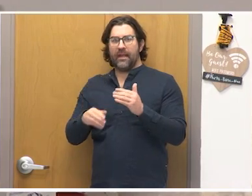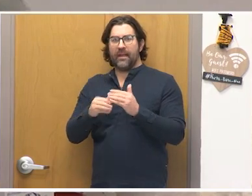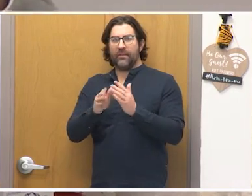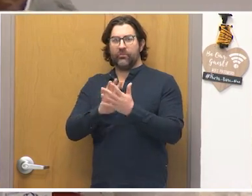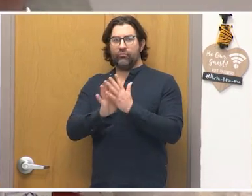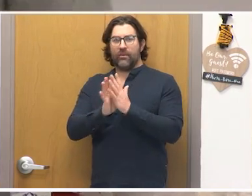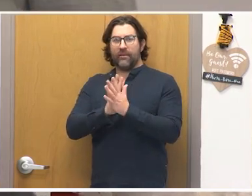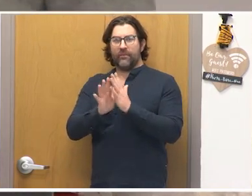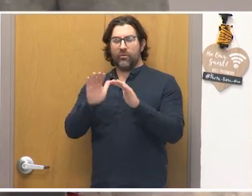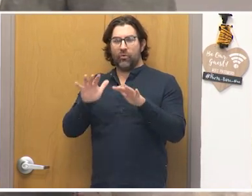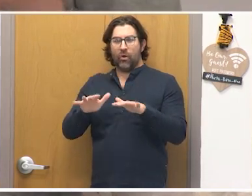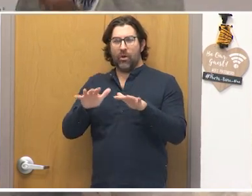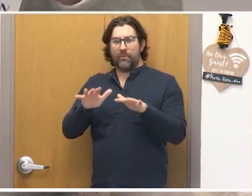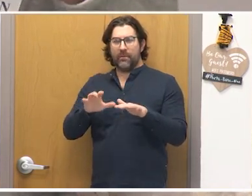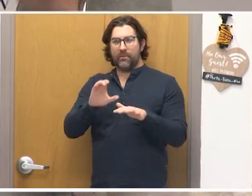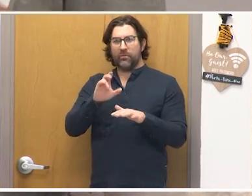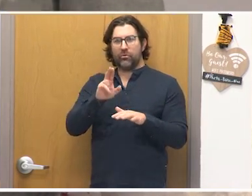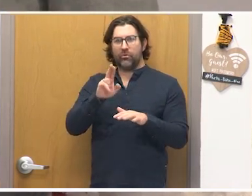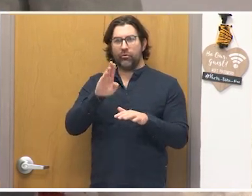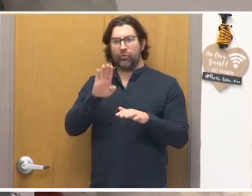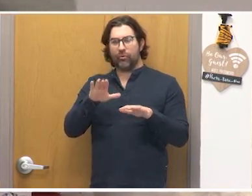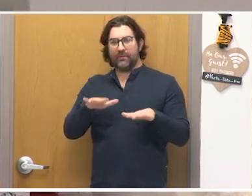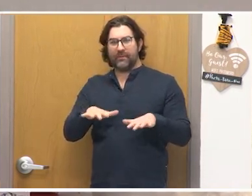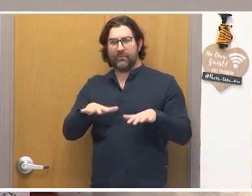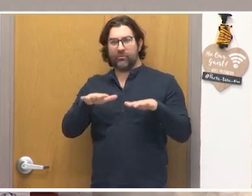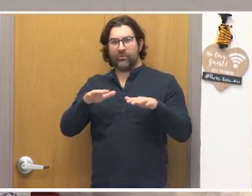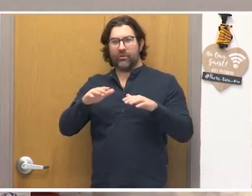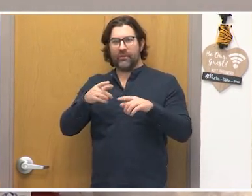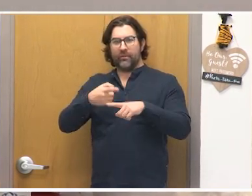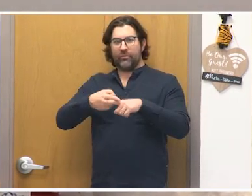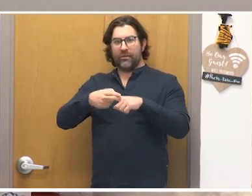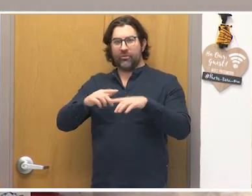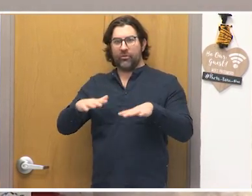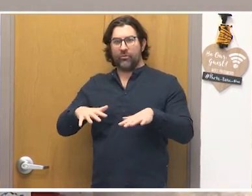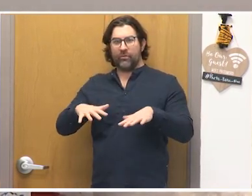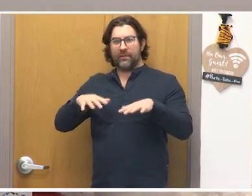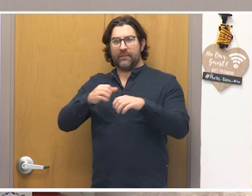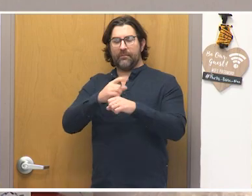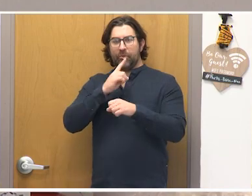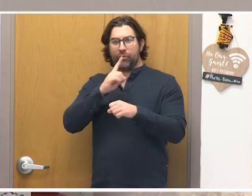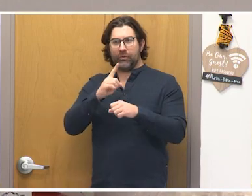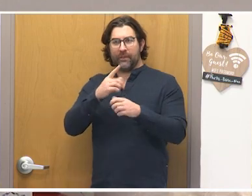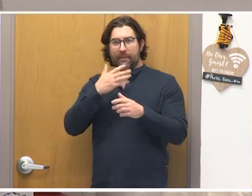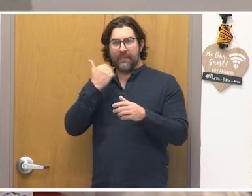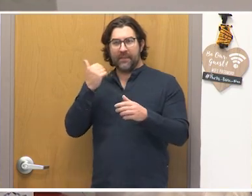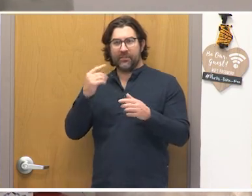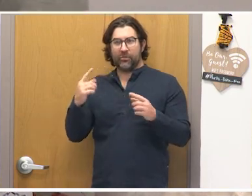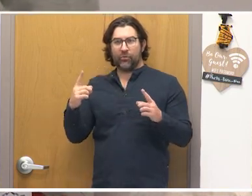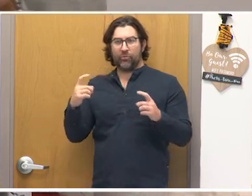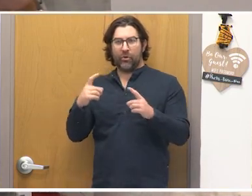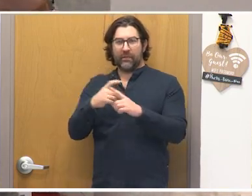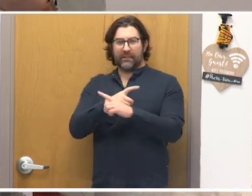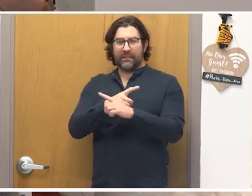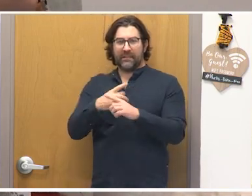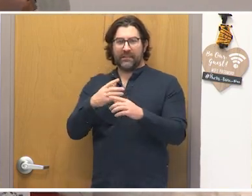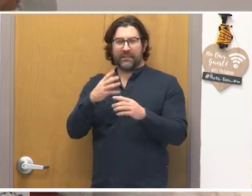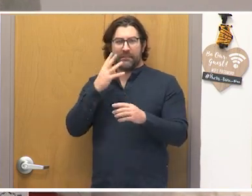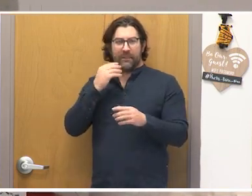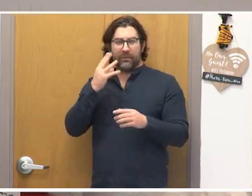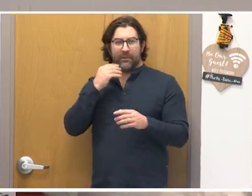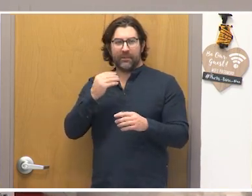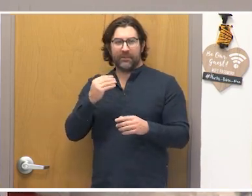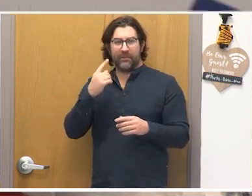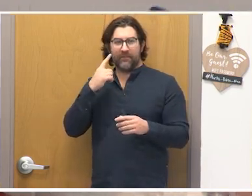of doing curb extensions, raised intersections to make sure that it is the best crossing experience that it can be